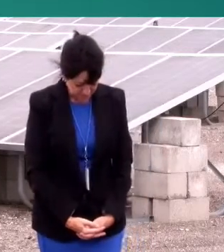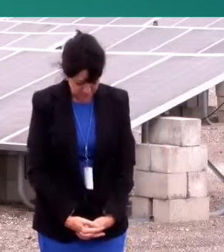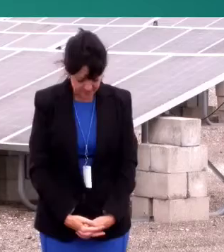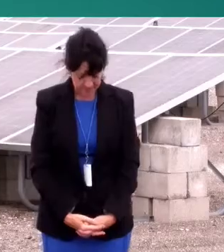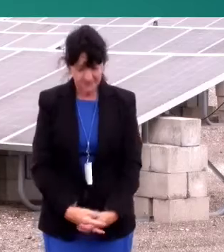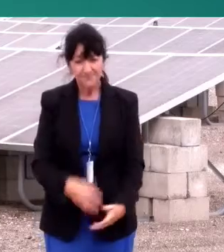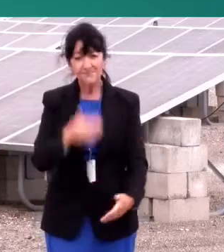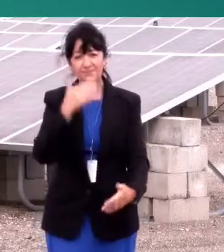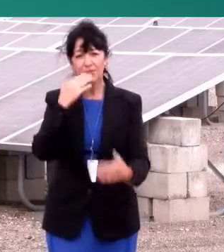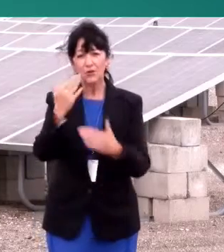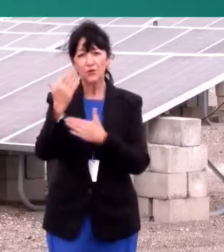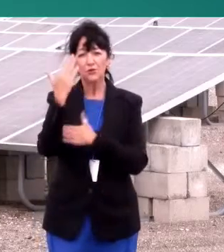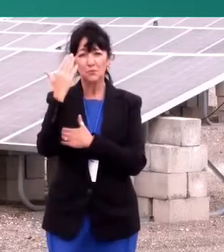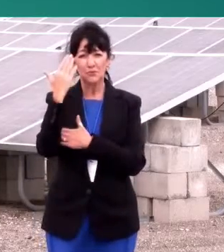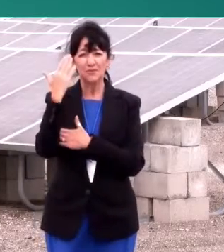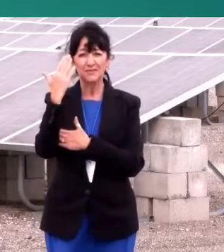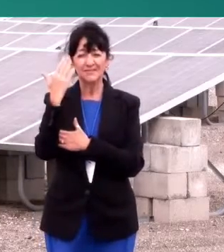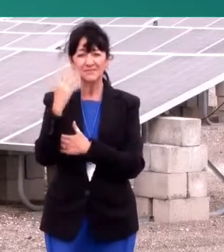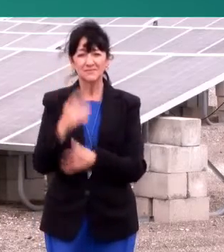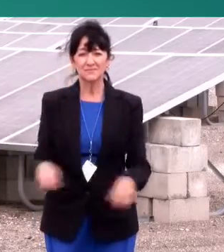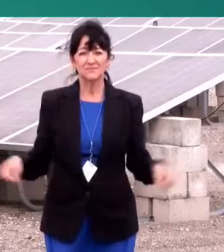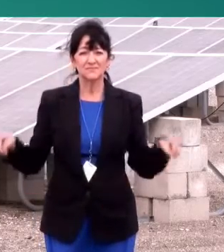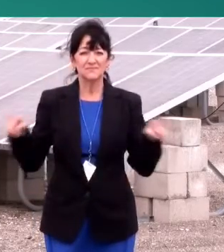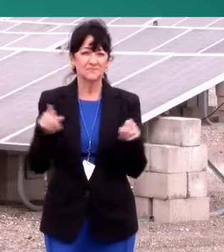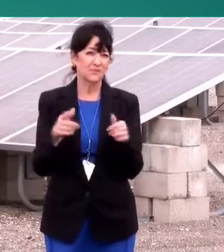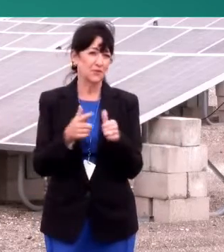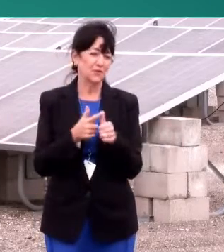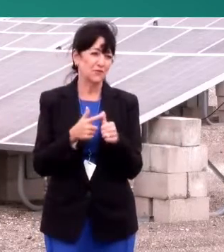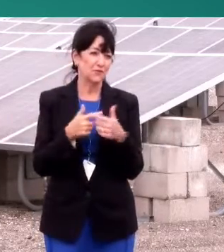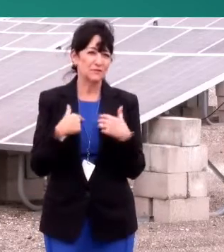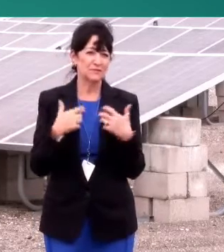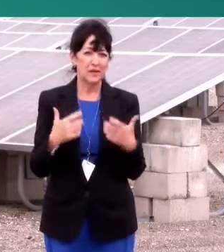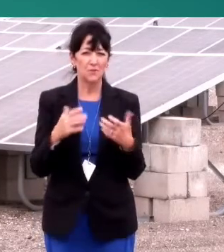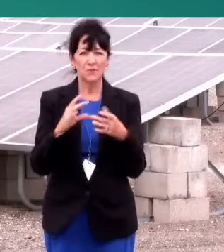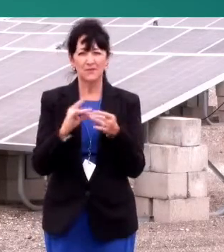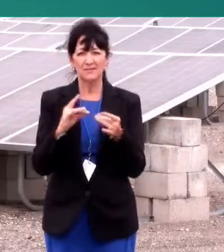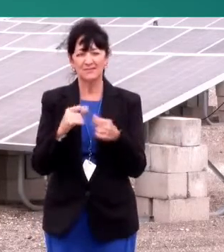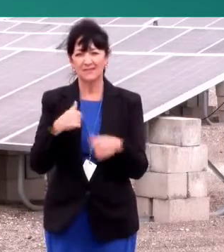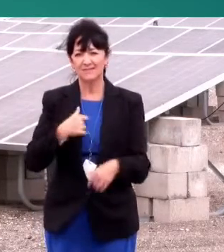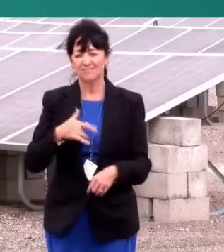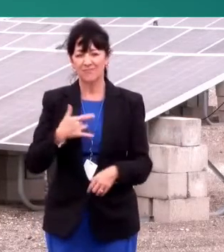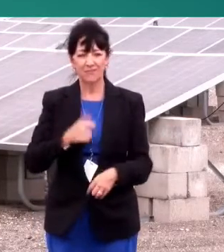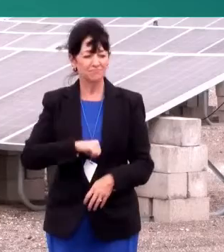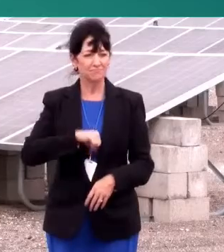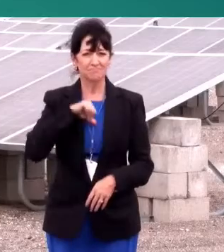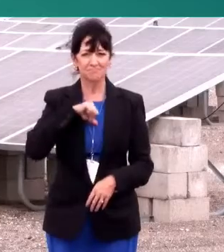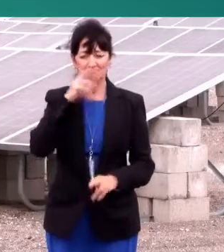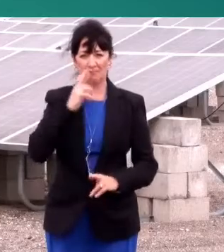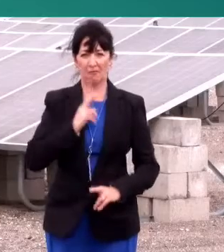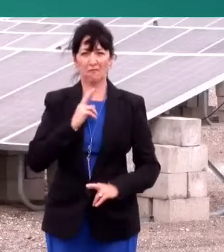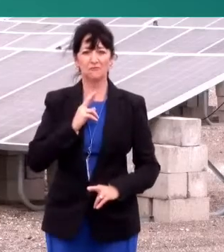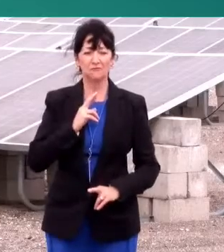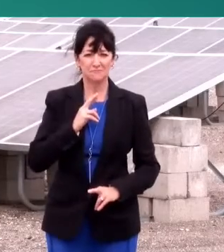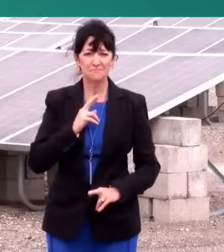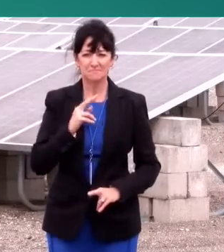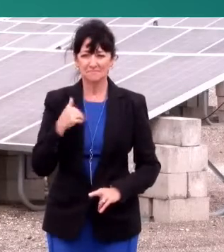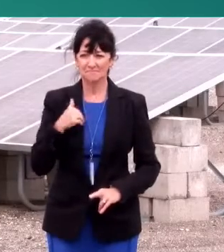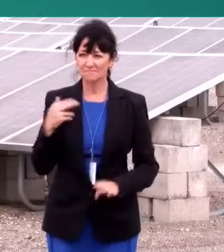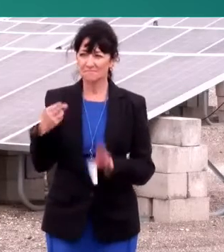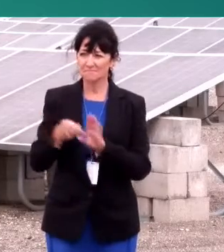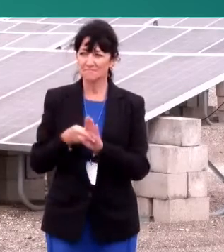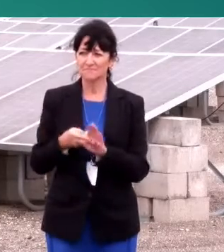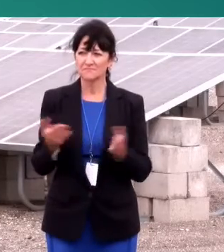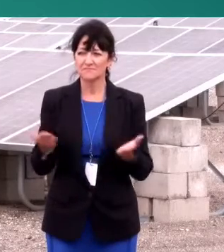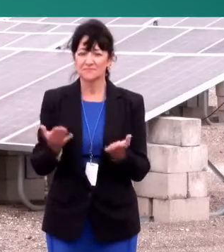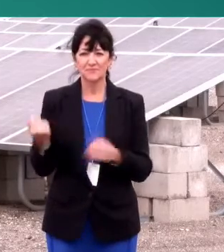Good morning, everyone. First off, I just want to say how honored I am to be here today. This